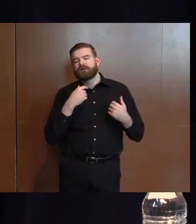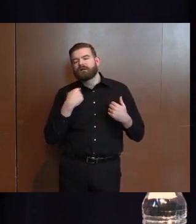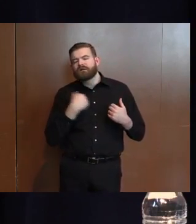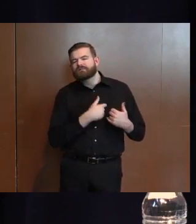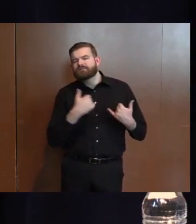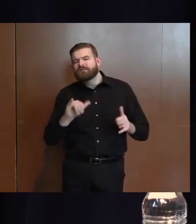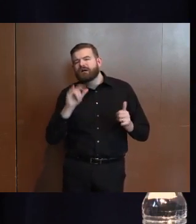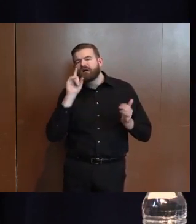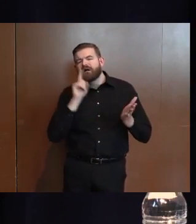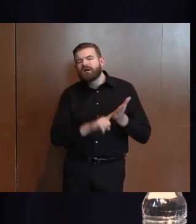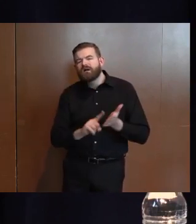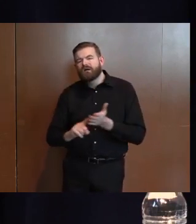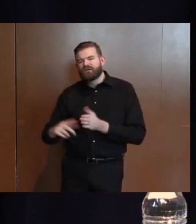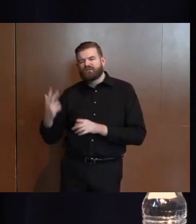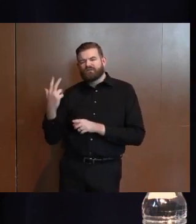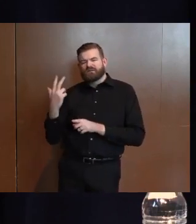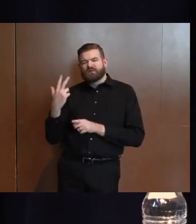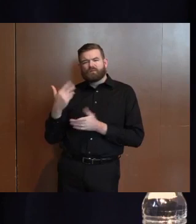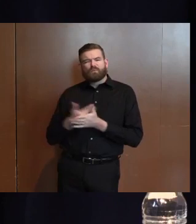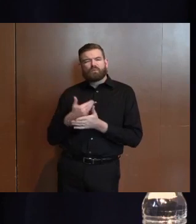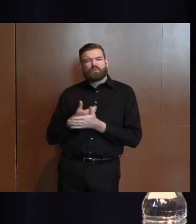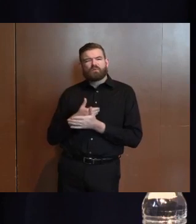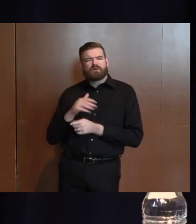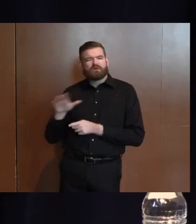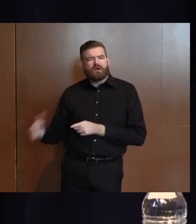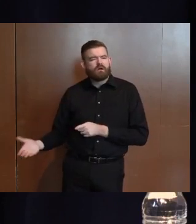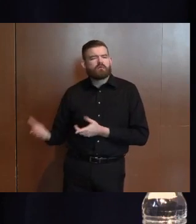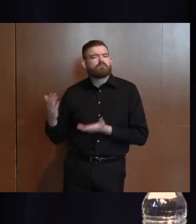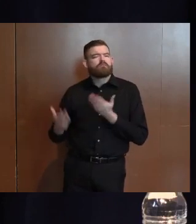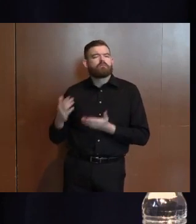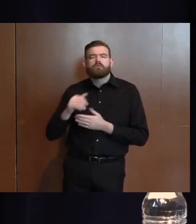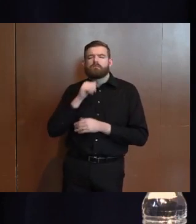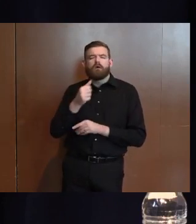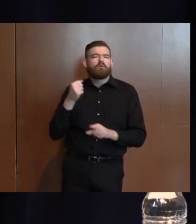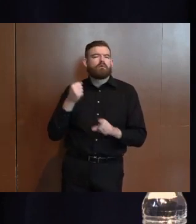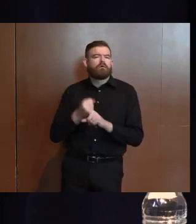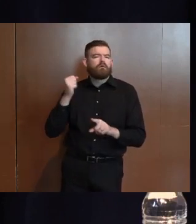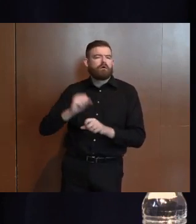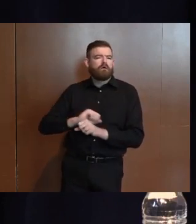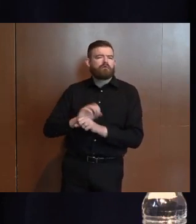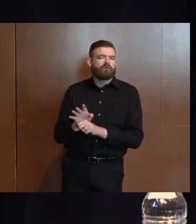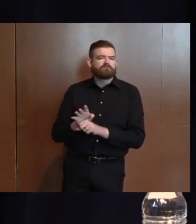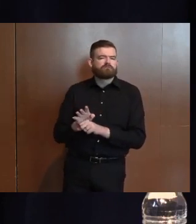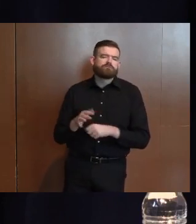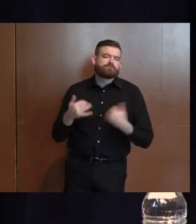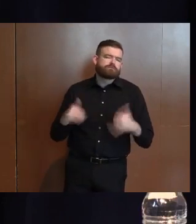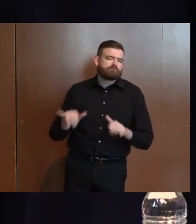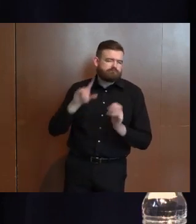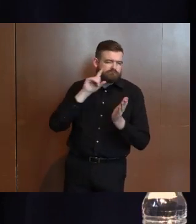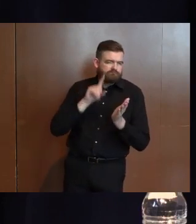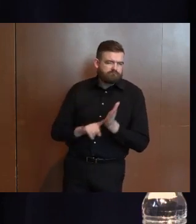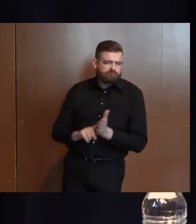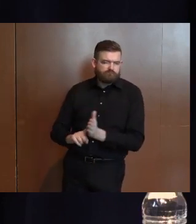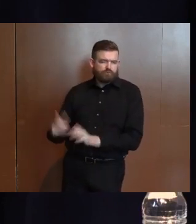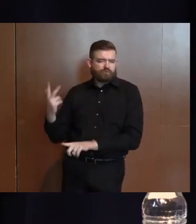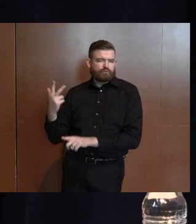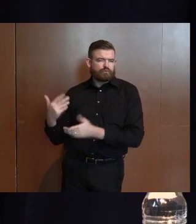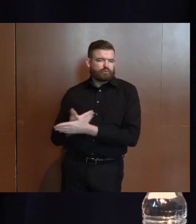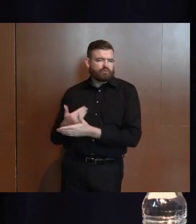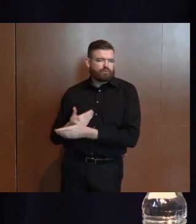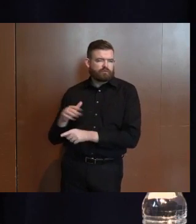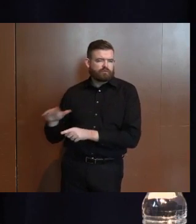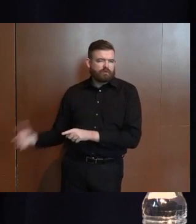diagnoses may or may not be COVID-19. That's still under investigation, and COVID-19 may be a